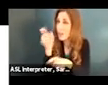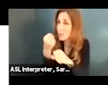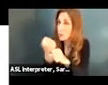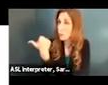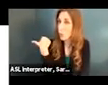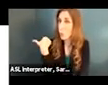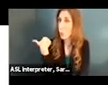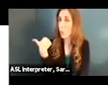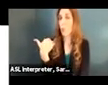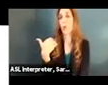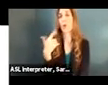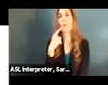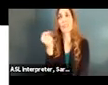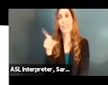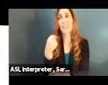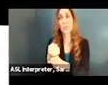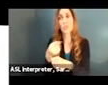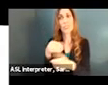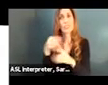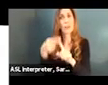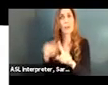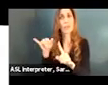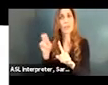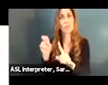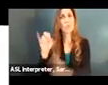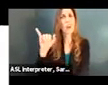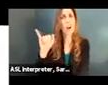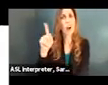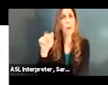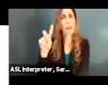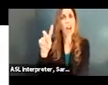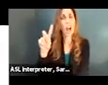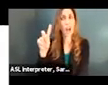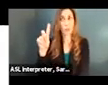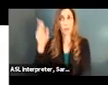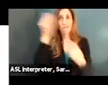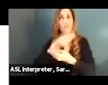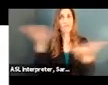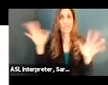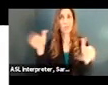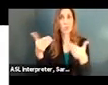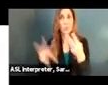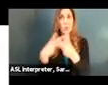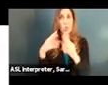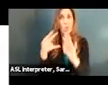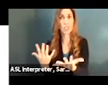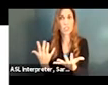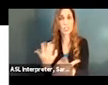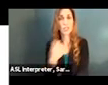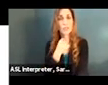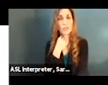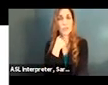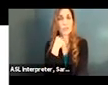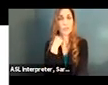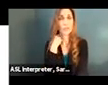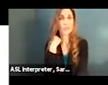it'll be 11 years in June, the iPad was introduced to the world. And I